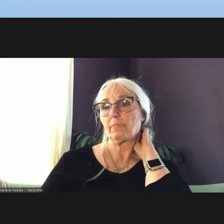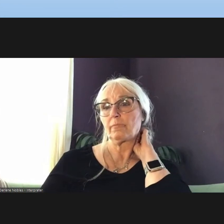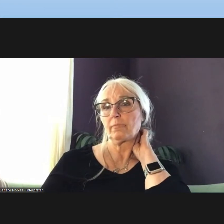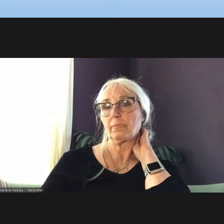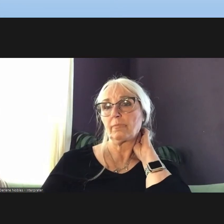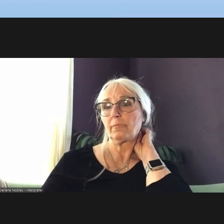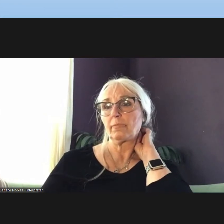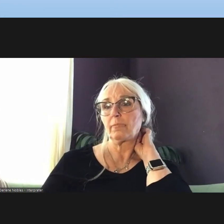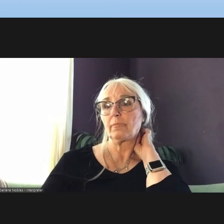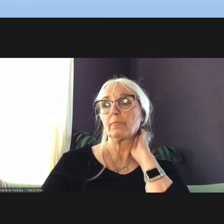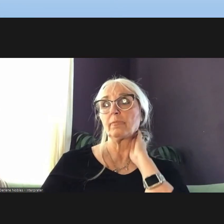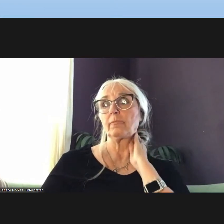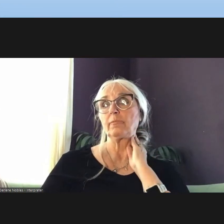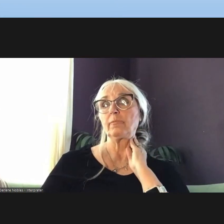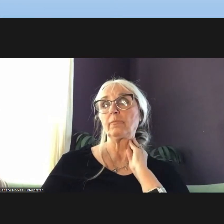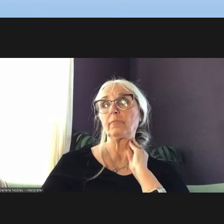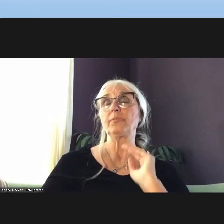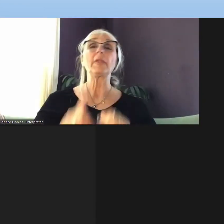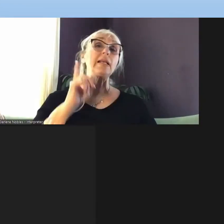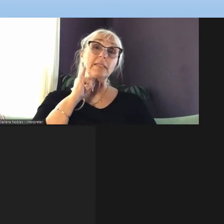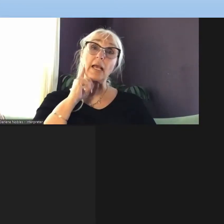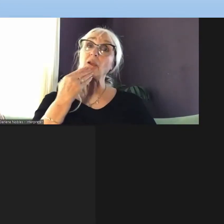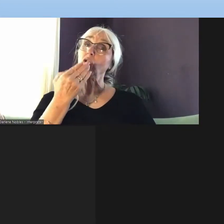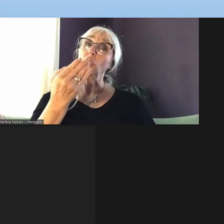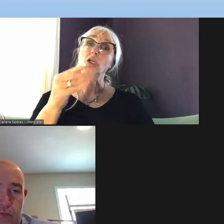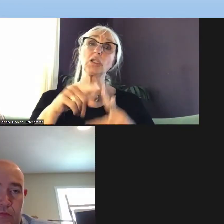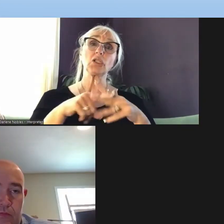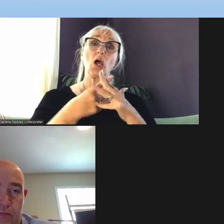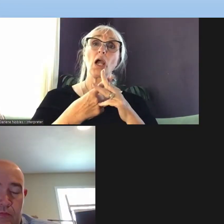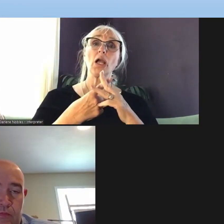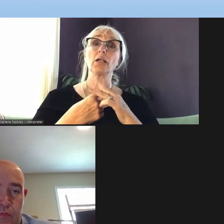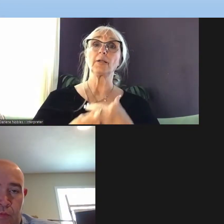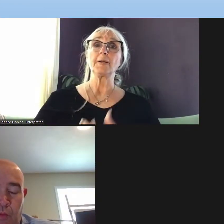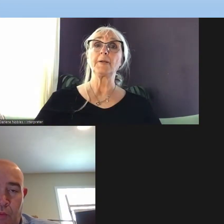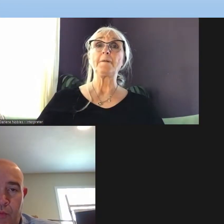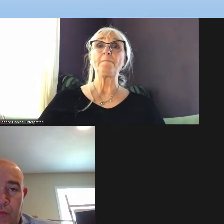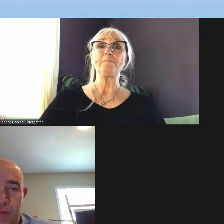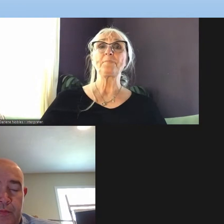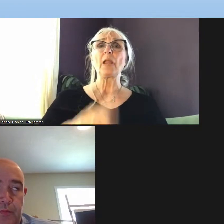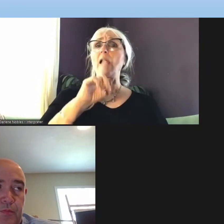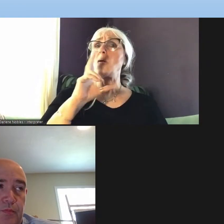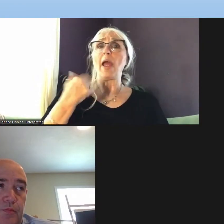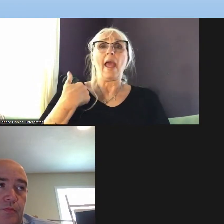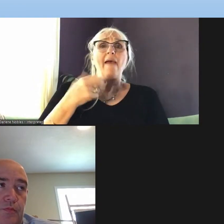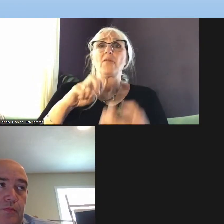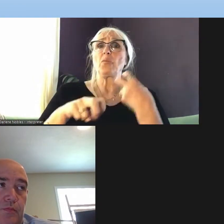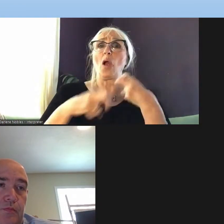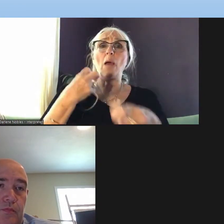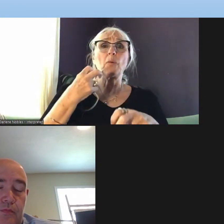That sounds like a good start. Yeah, it I does. thought it was. Yeah, I certainly have no problem with that.